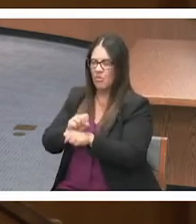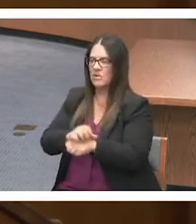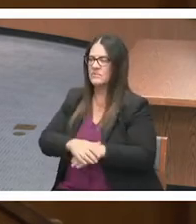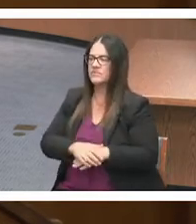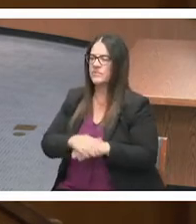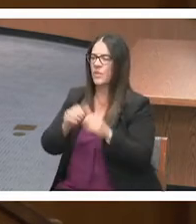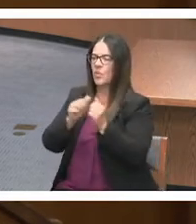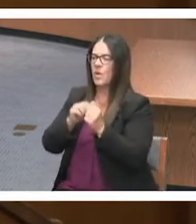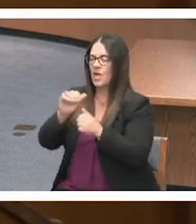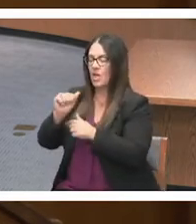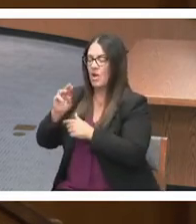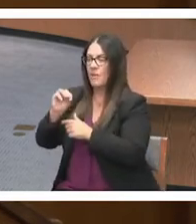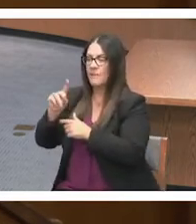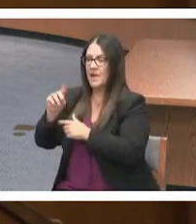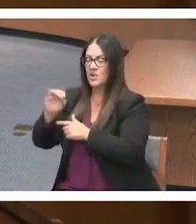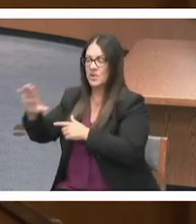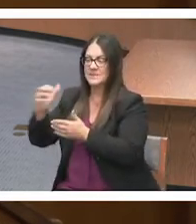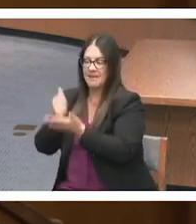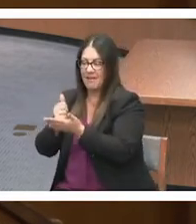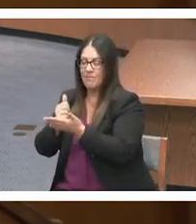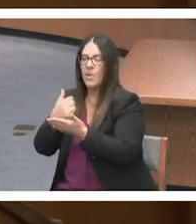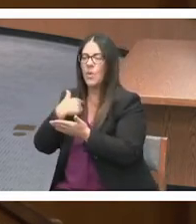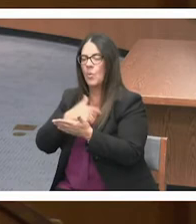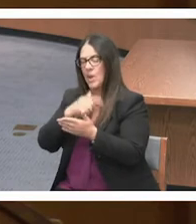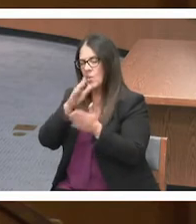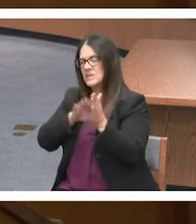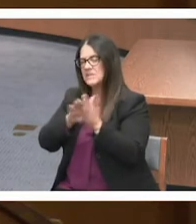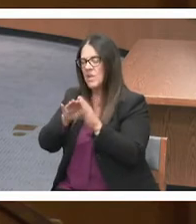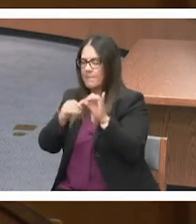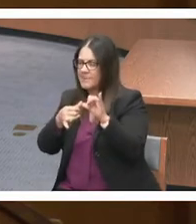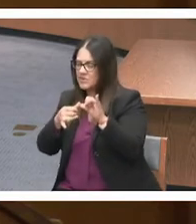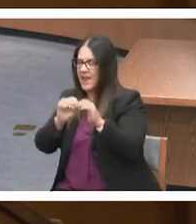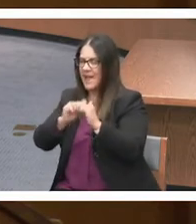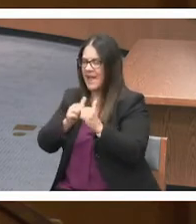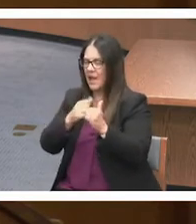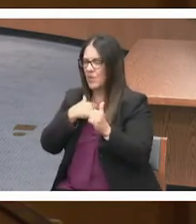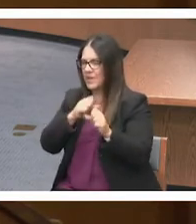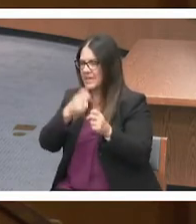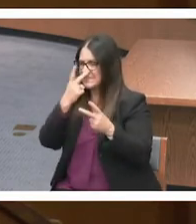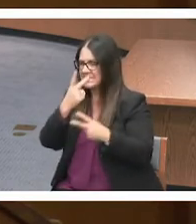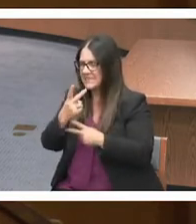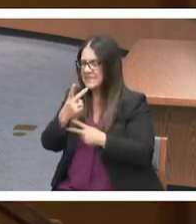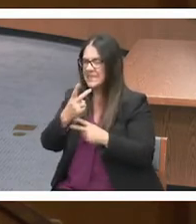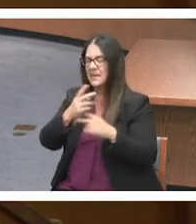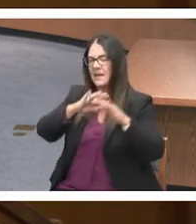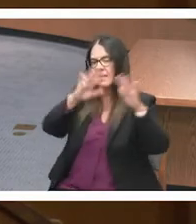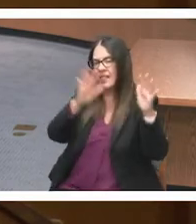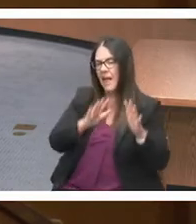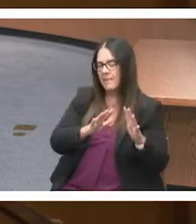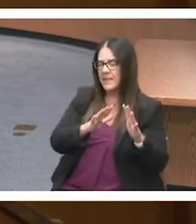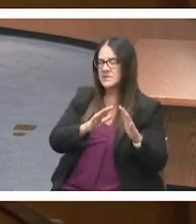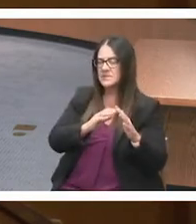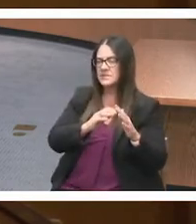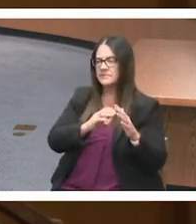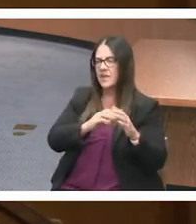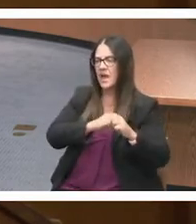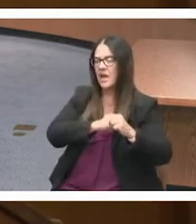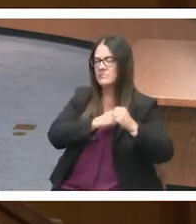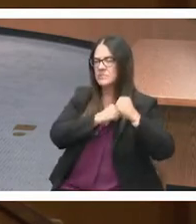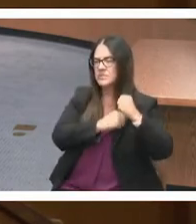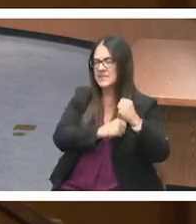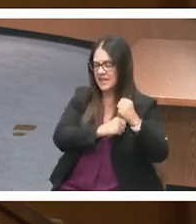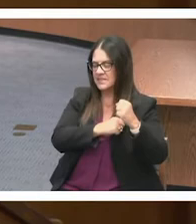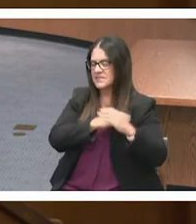help, we're going to be developing more specific metrics to really measure climate resilience. Biodiversity is in